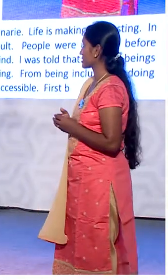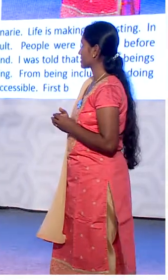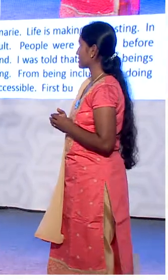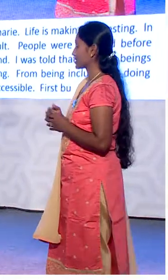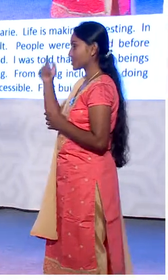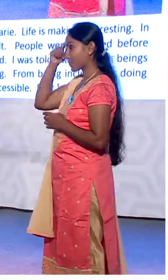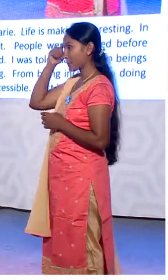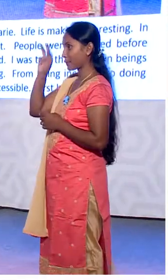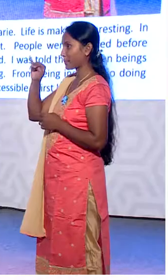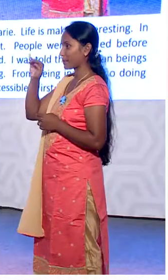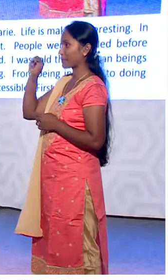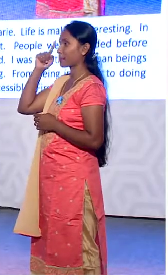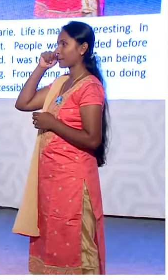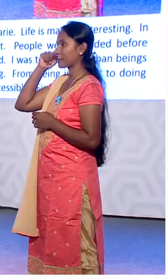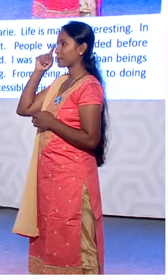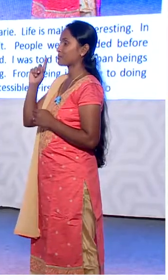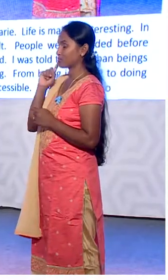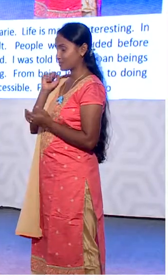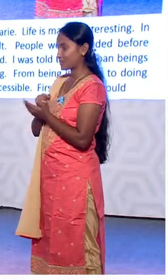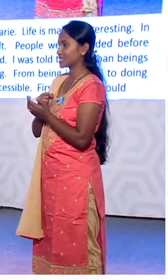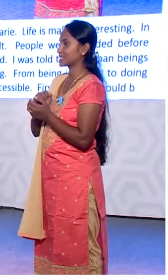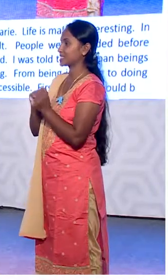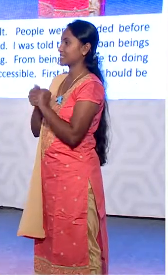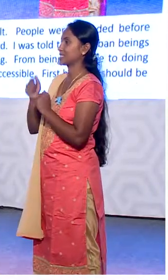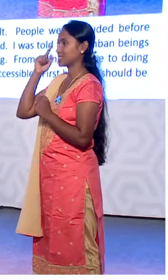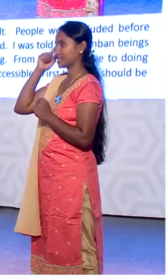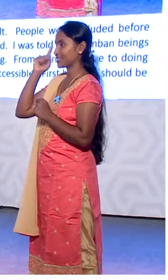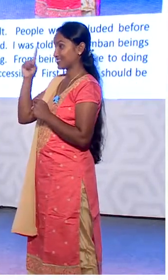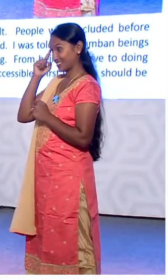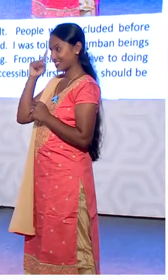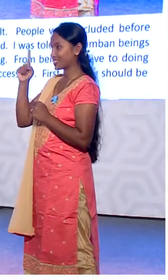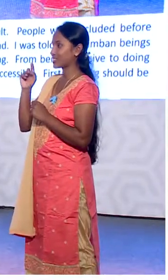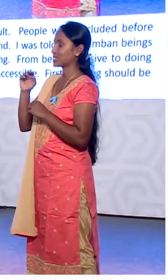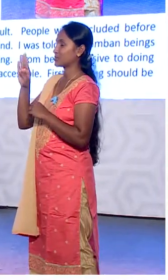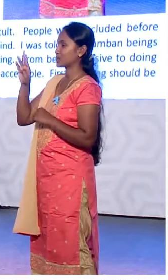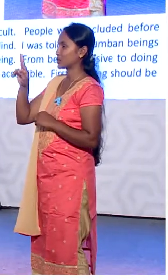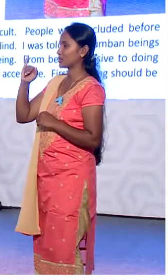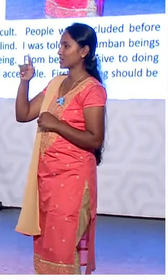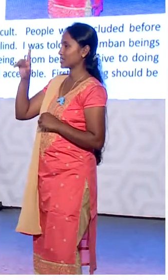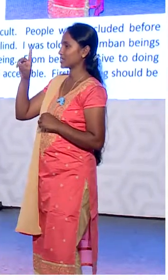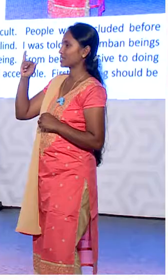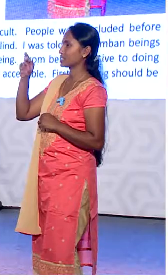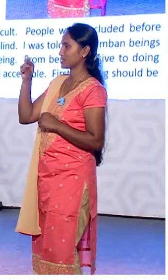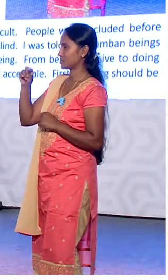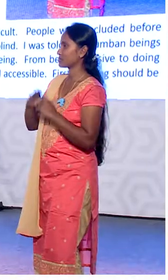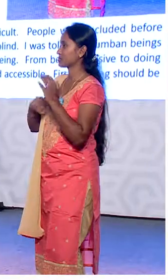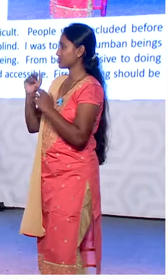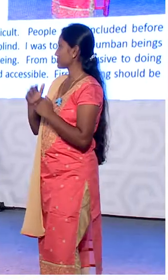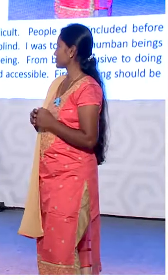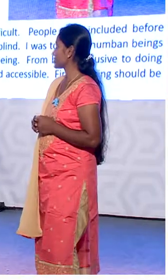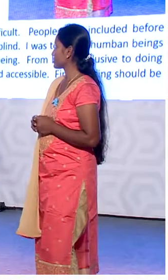Our mindsets. That's the first building. I want to enter into your mind